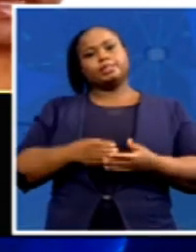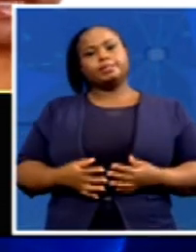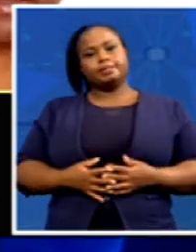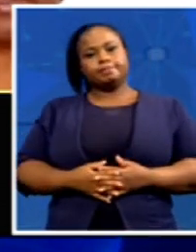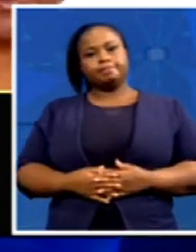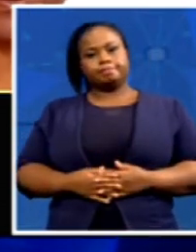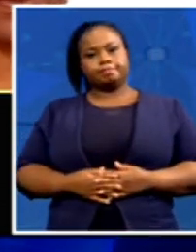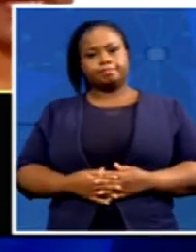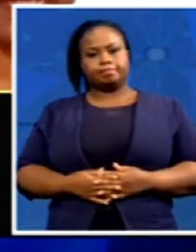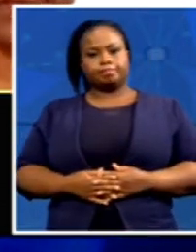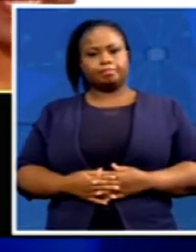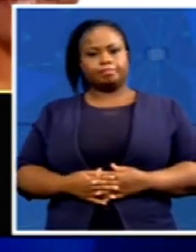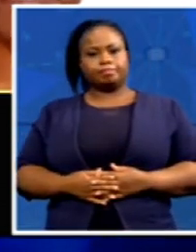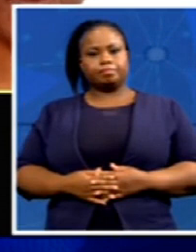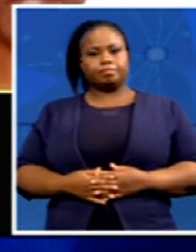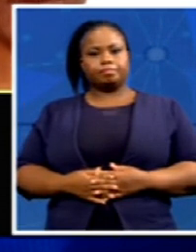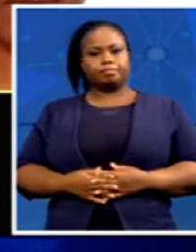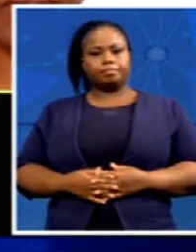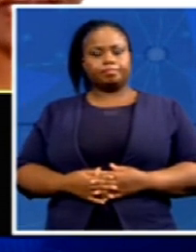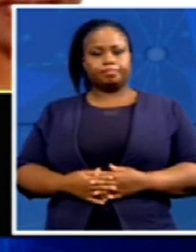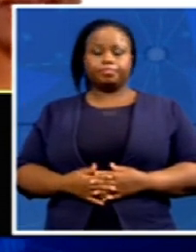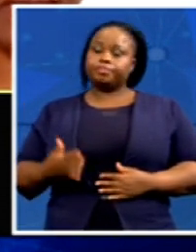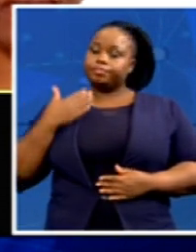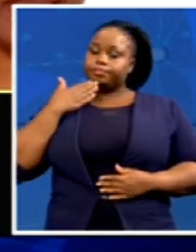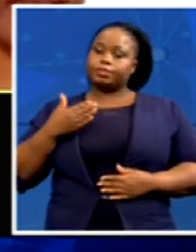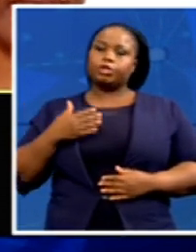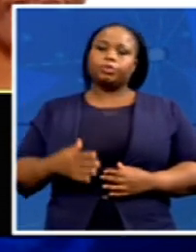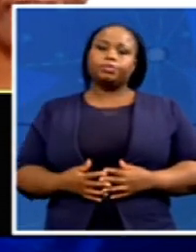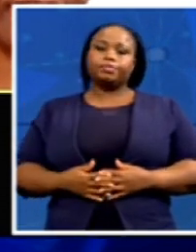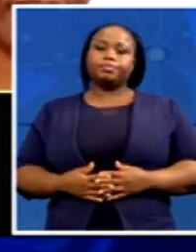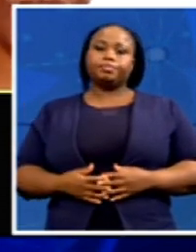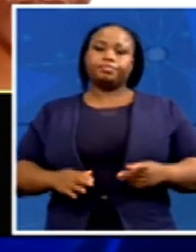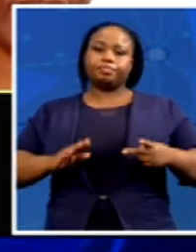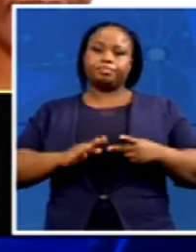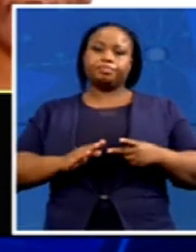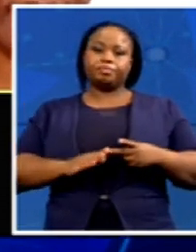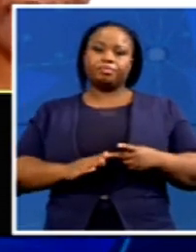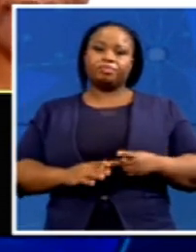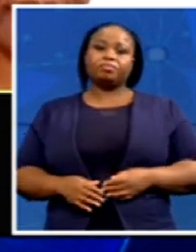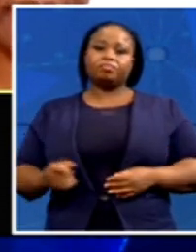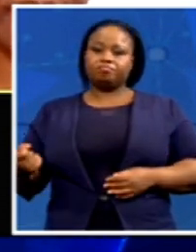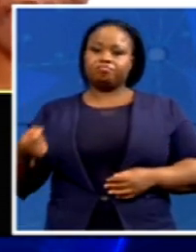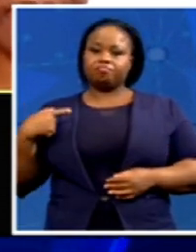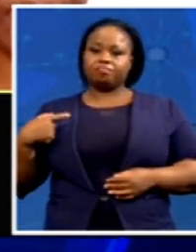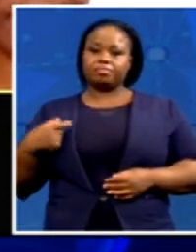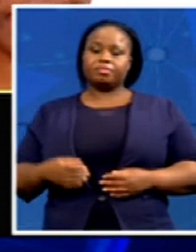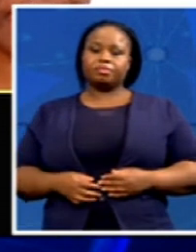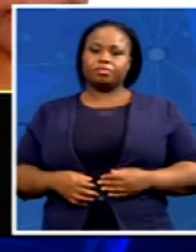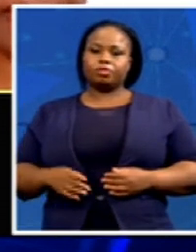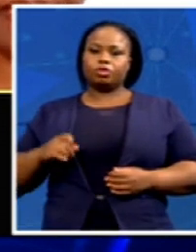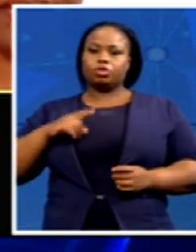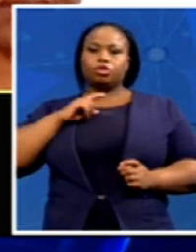All right, thank you. We have someone who's written into our question and answer section, and that is